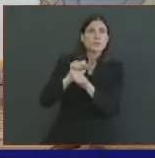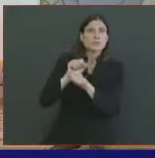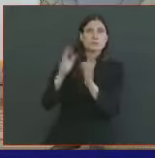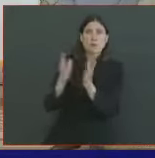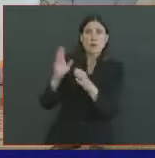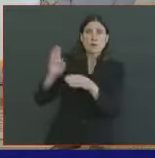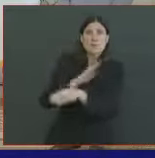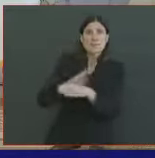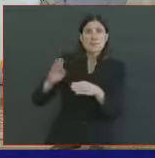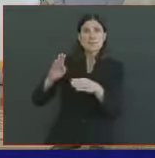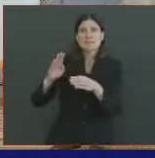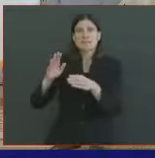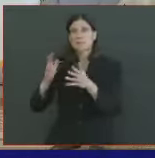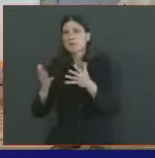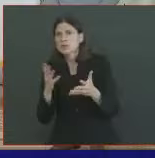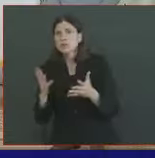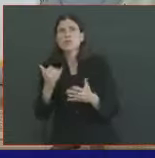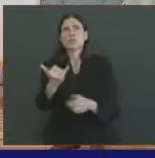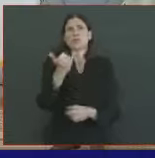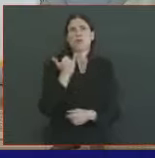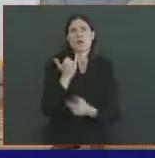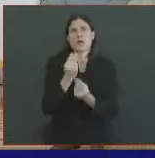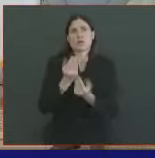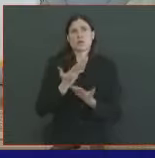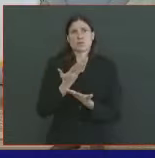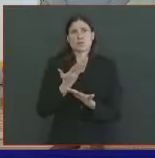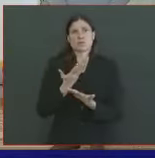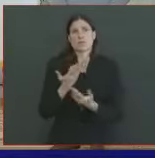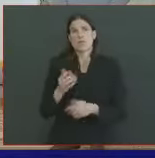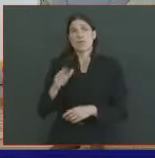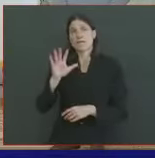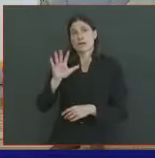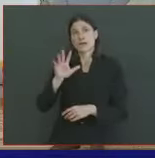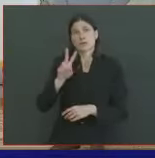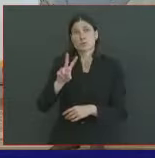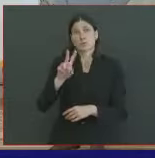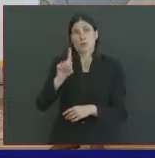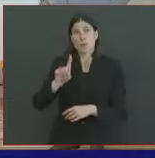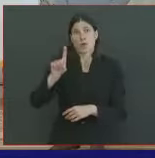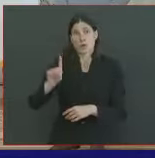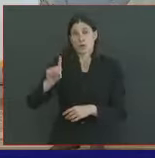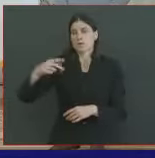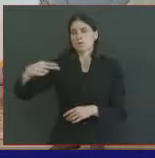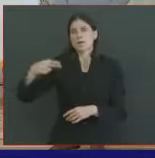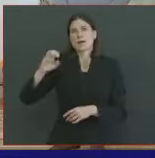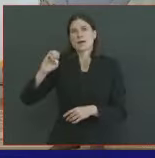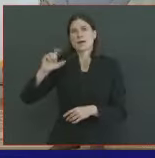521-HELP, which is the commerce hotline. We are tackling a